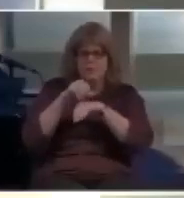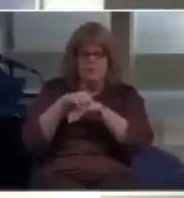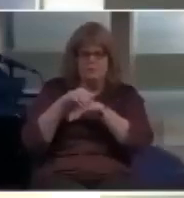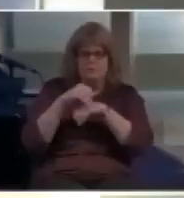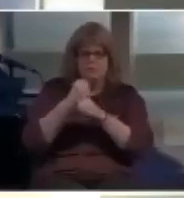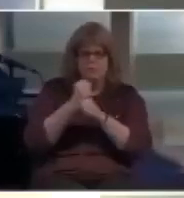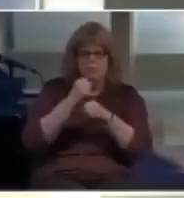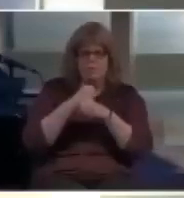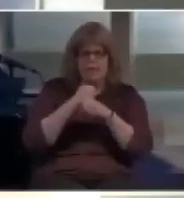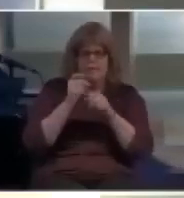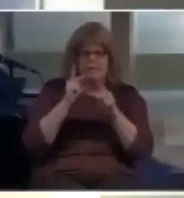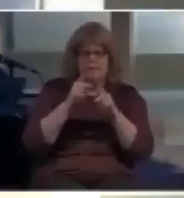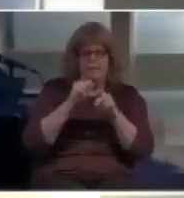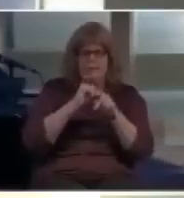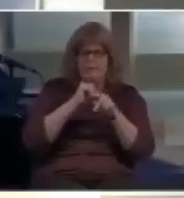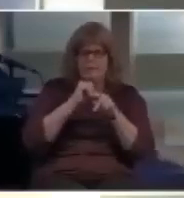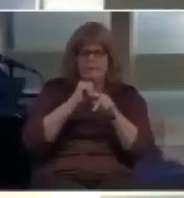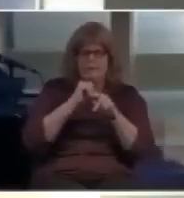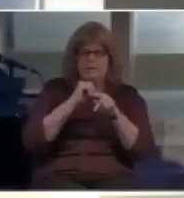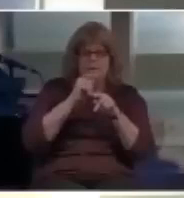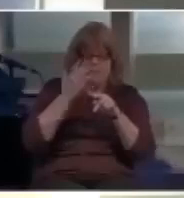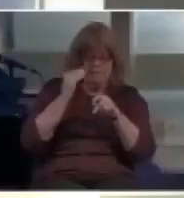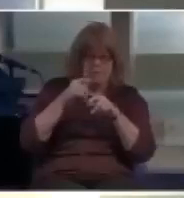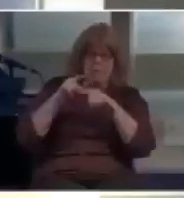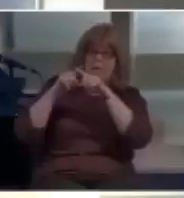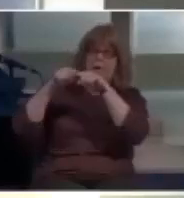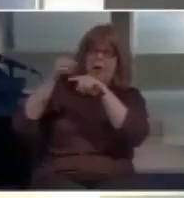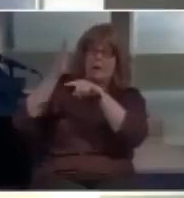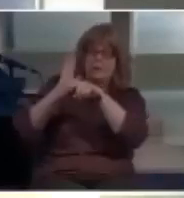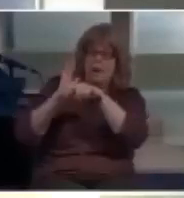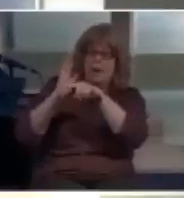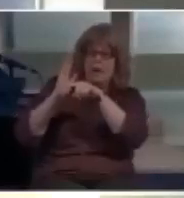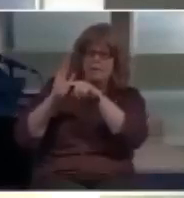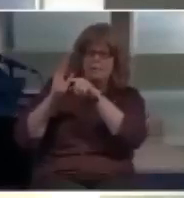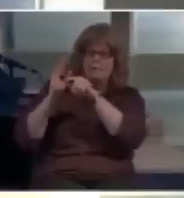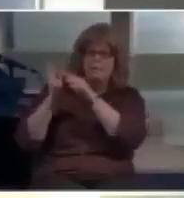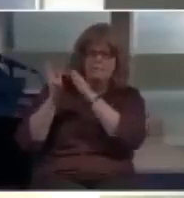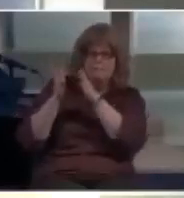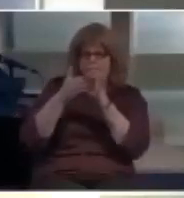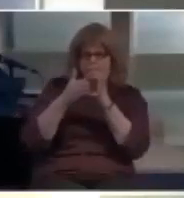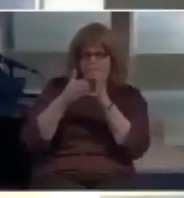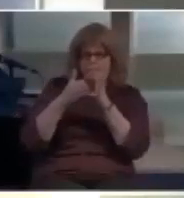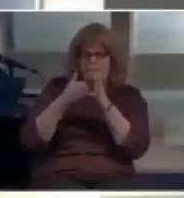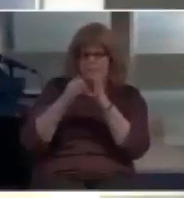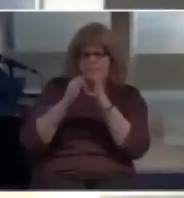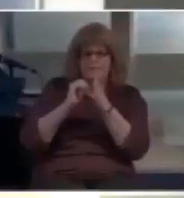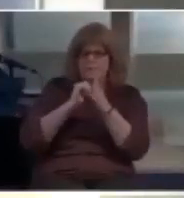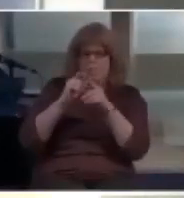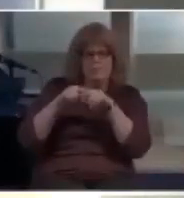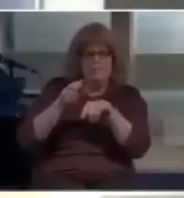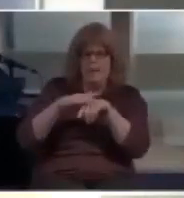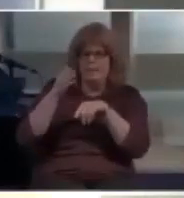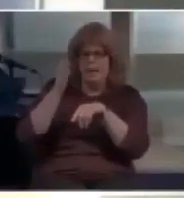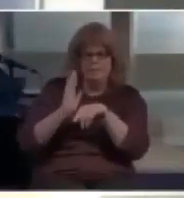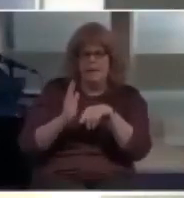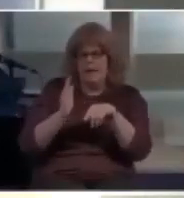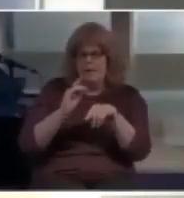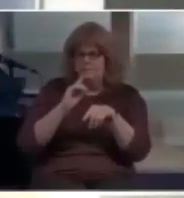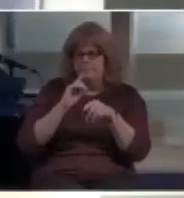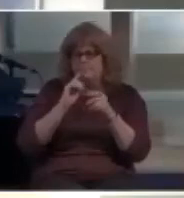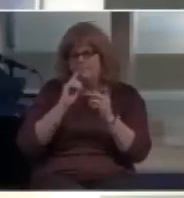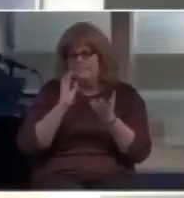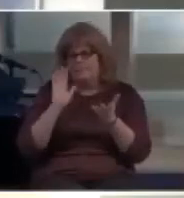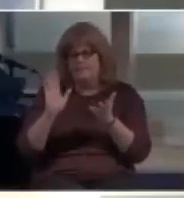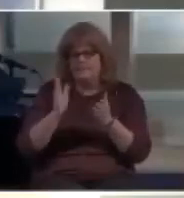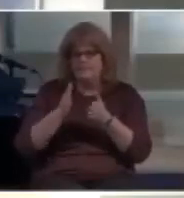people's dependence from God onto not God, basically. So